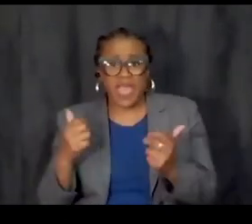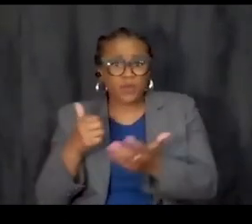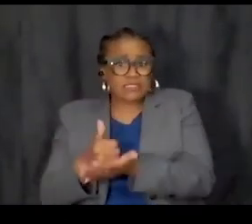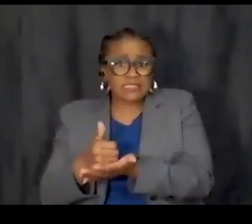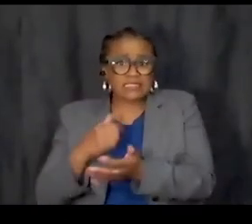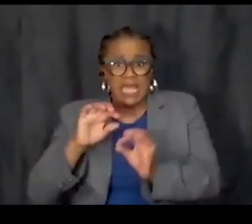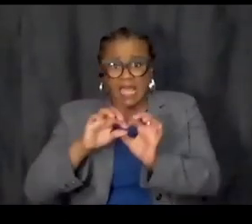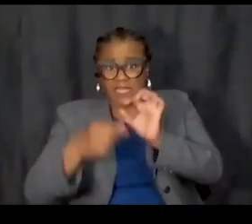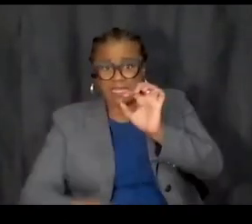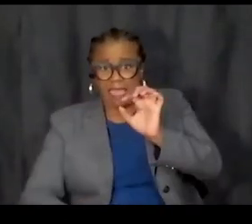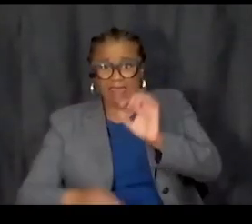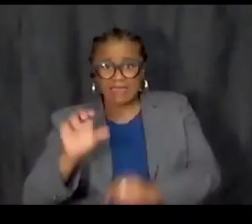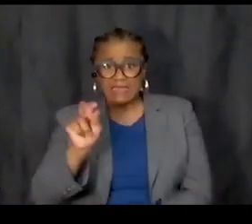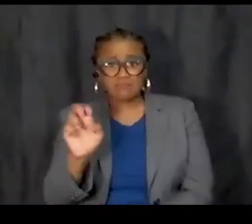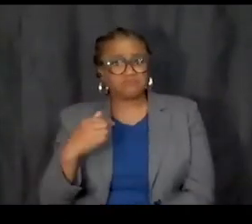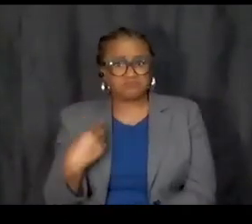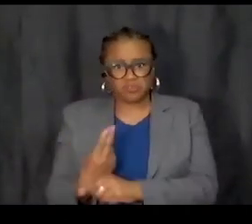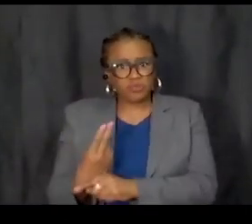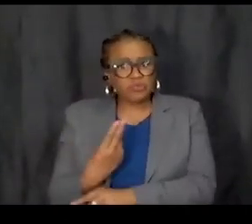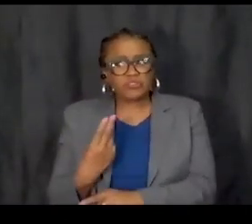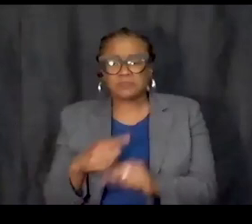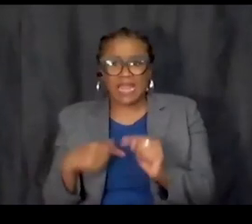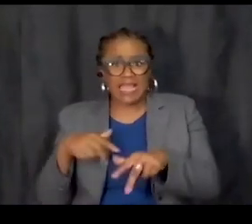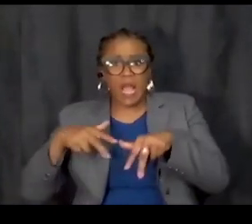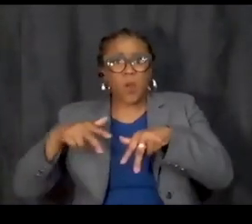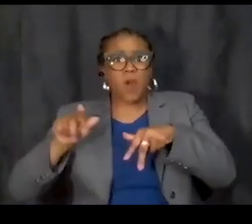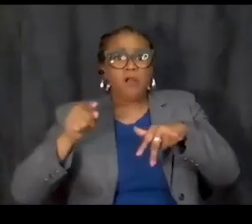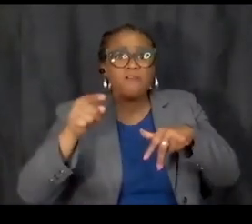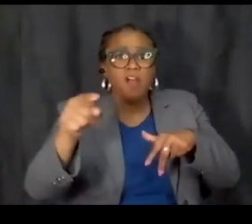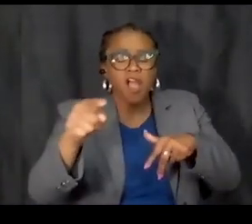And I remember going to the grocery store